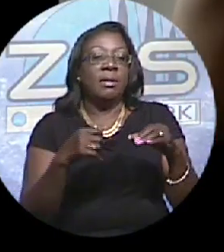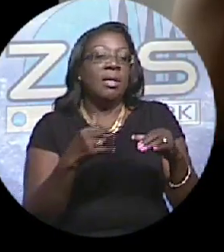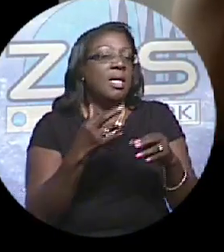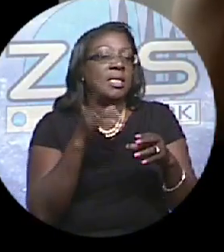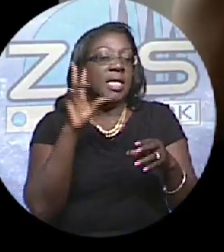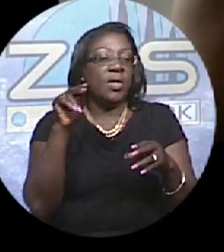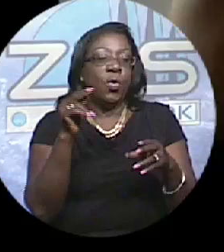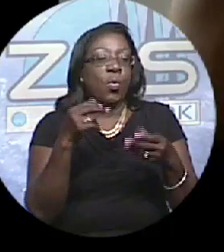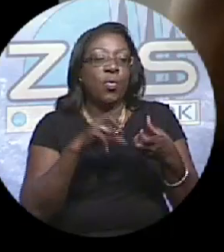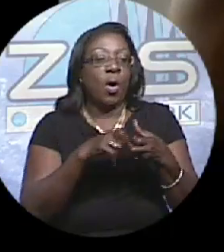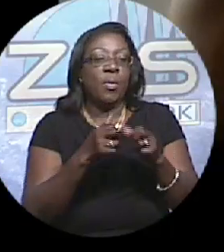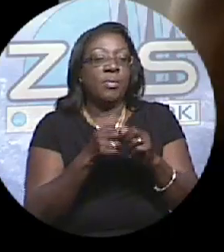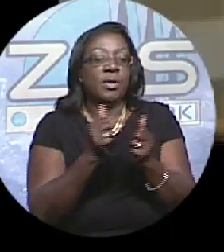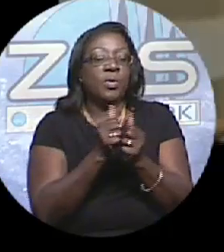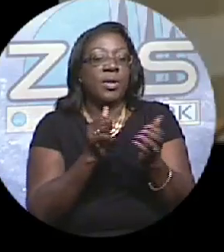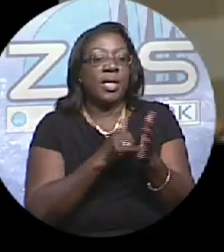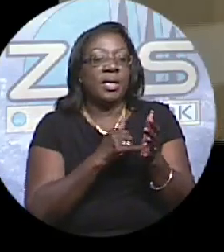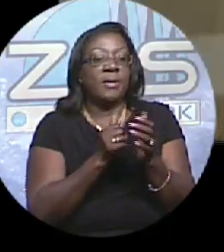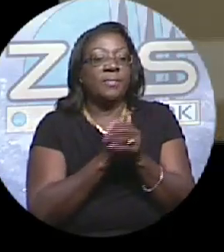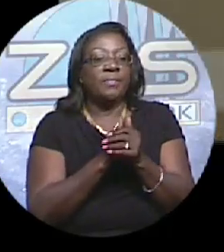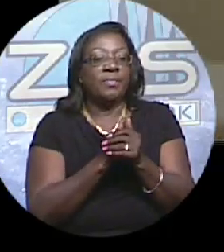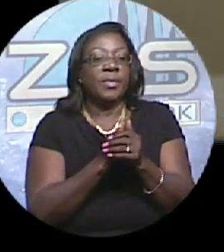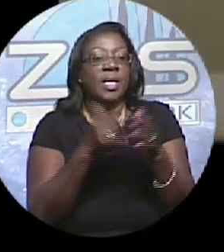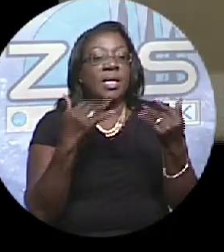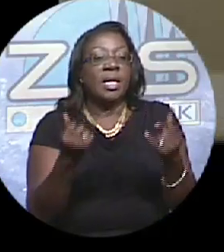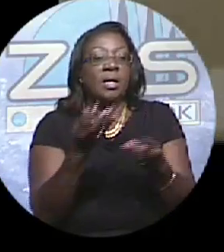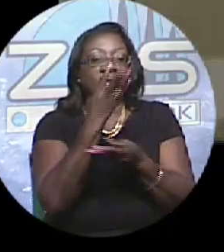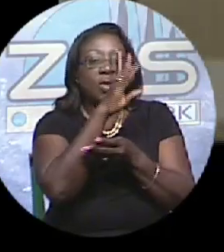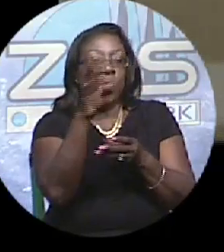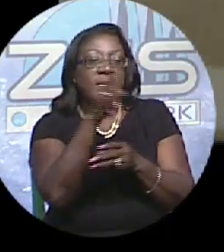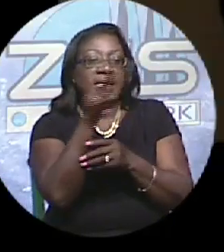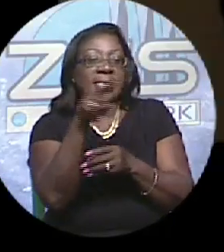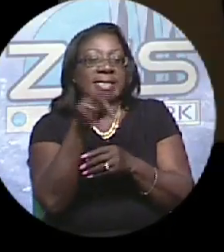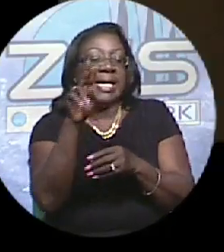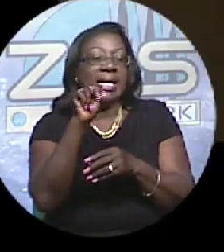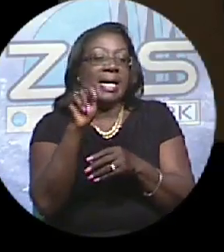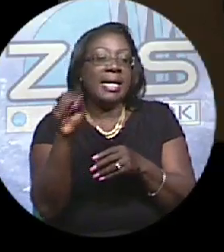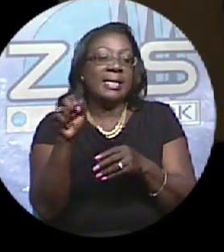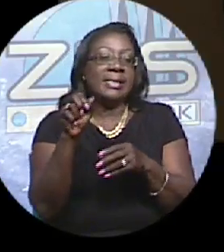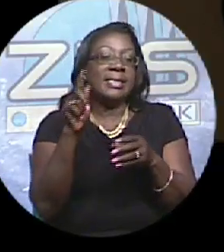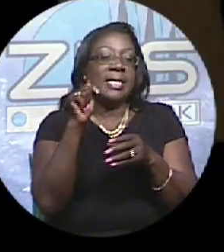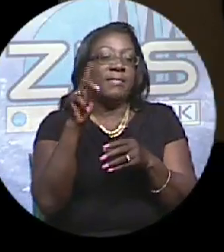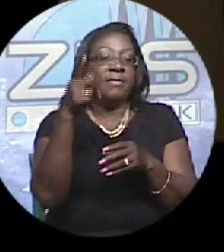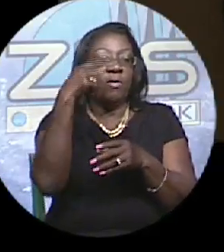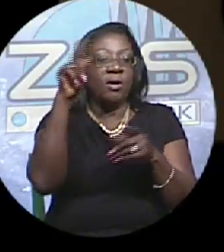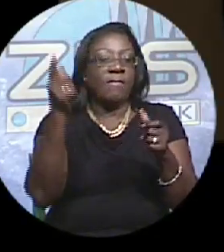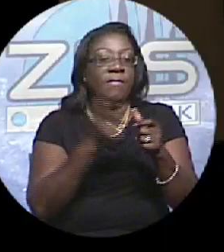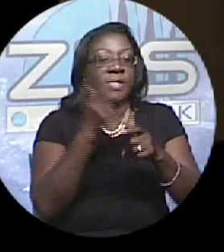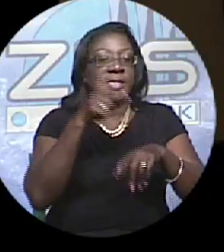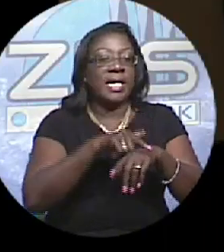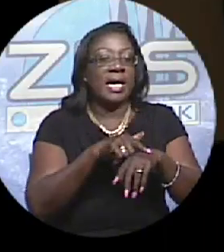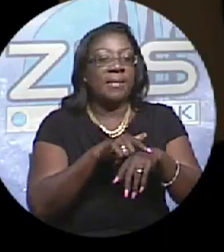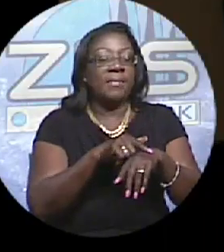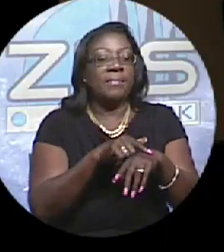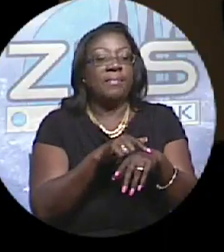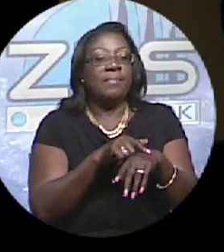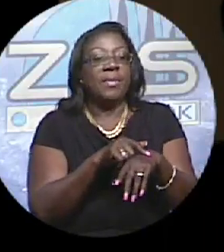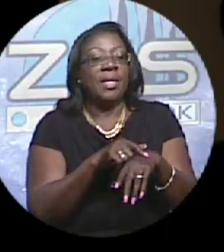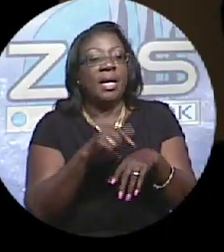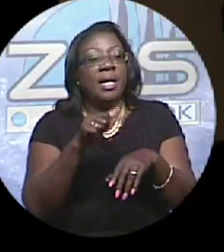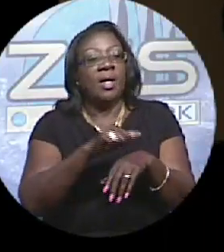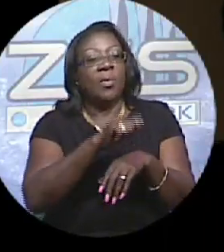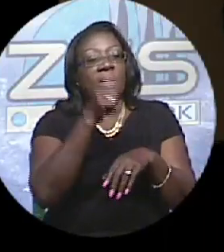problems with it. So how do you know what's going on? Now she's watching ZNS TV for the first time and loving it, along with some